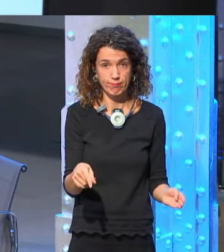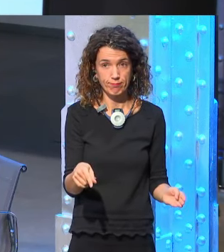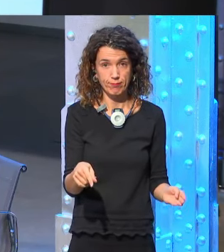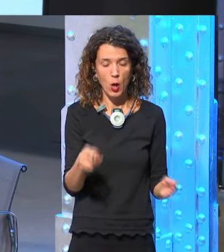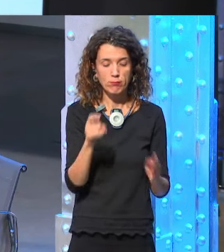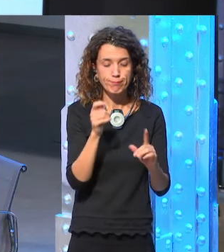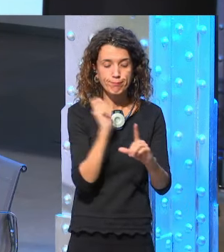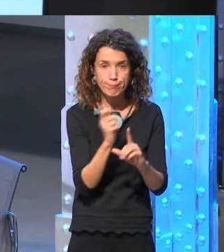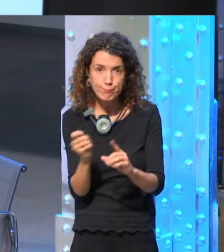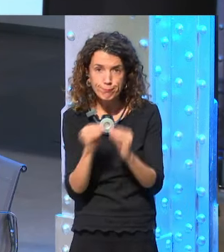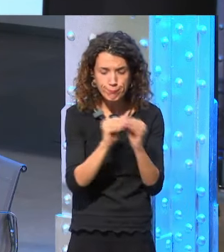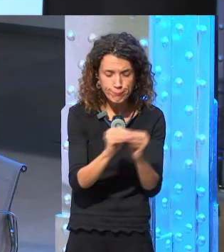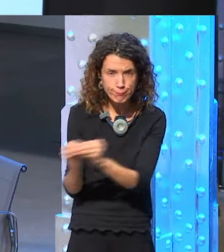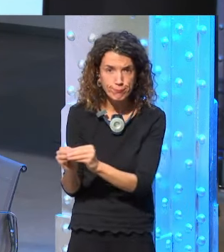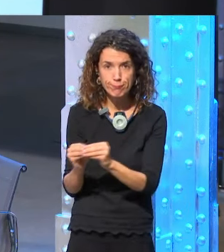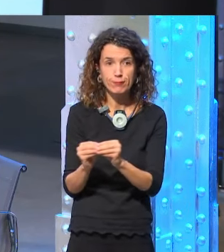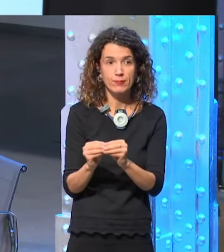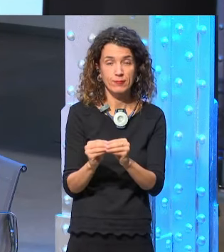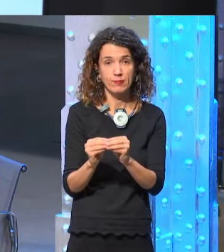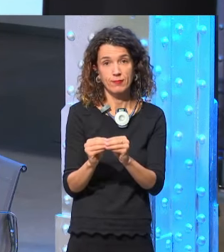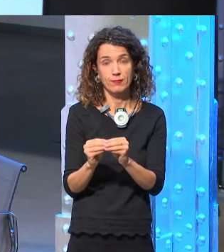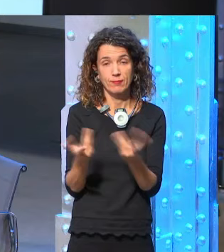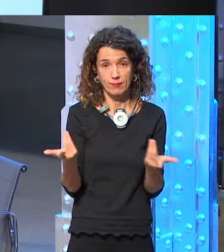cannot see or feel the underside anymore.